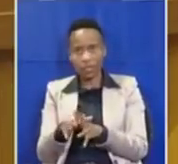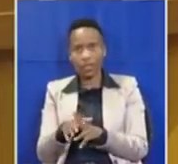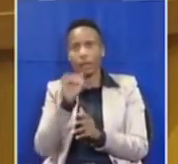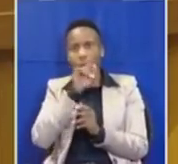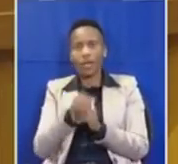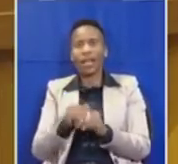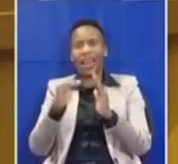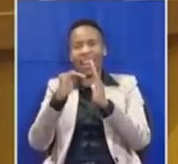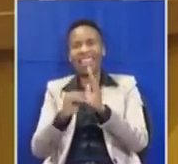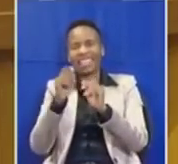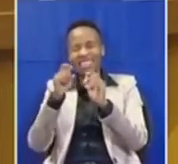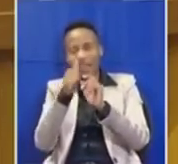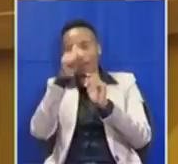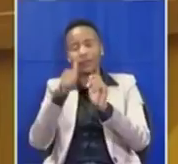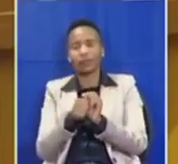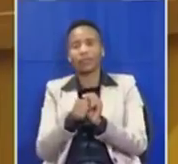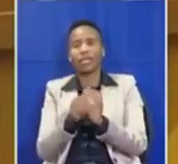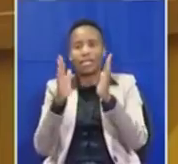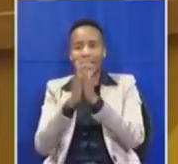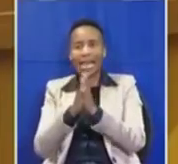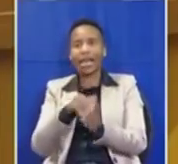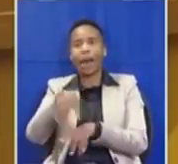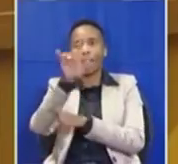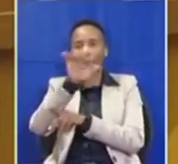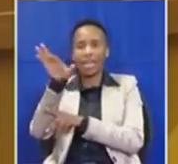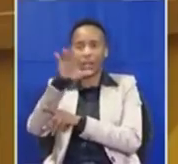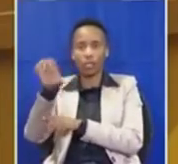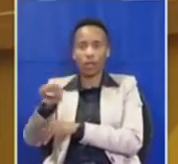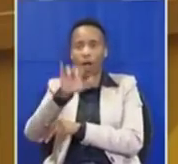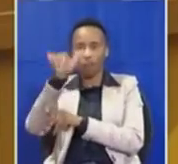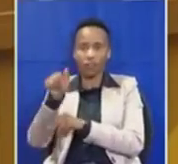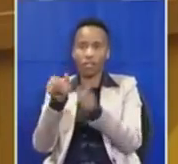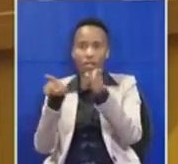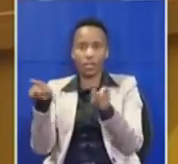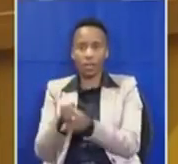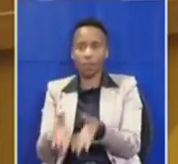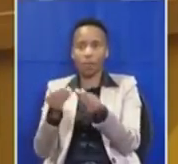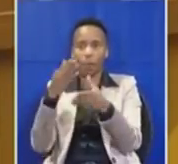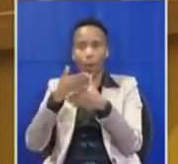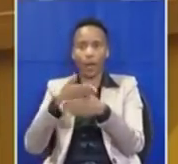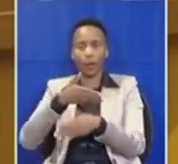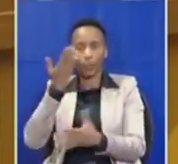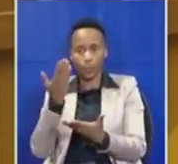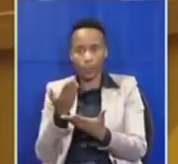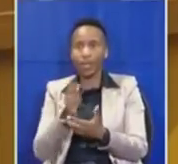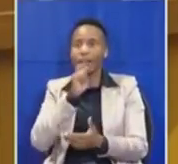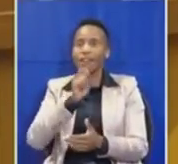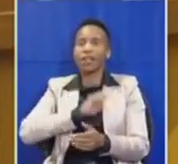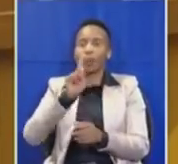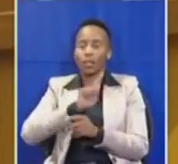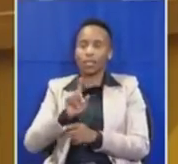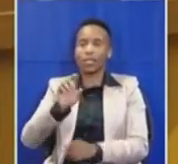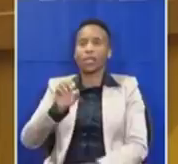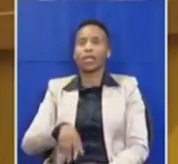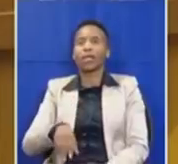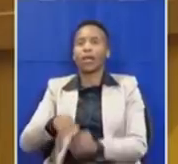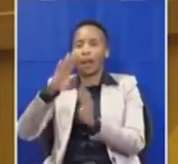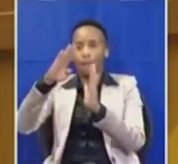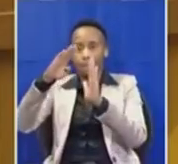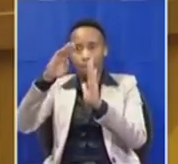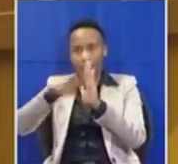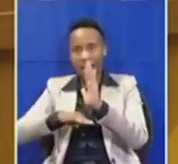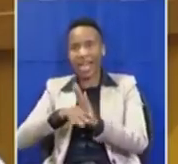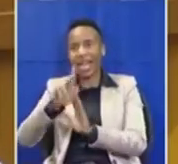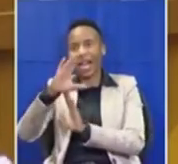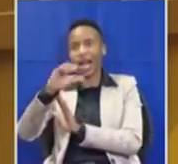million South Africans, just under 10 million South Africans, cannot find work. It's the fact that per capita income has been dropping for the last